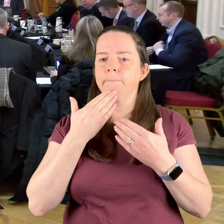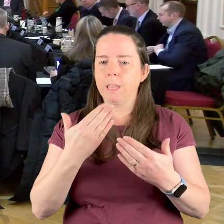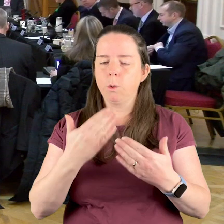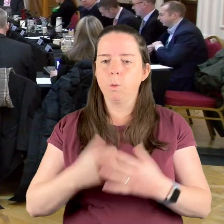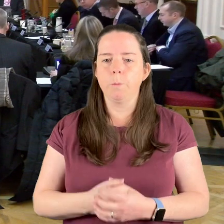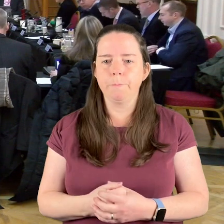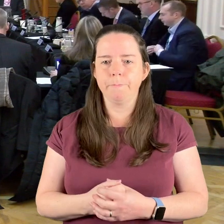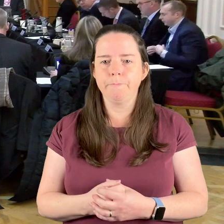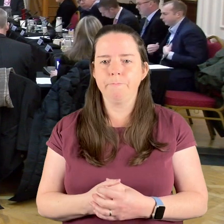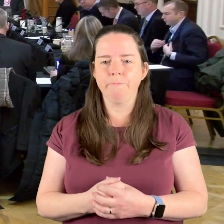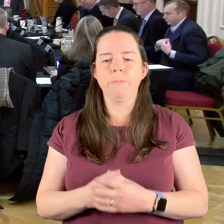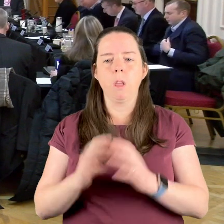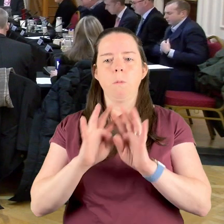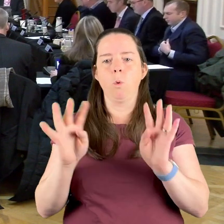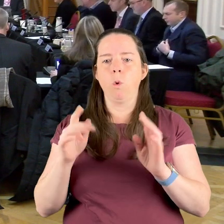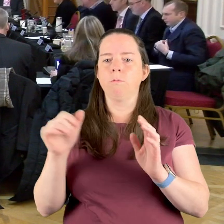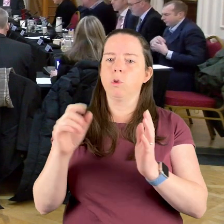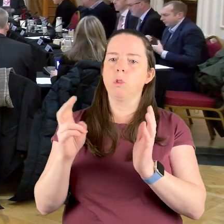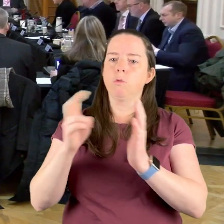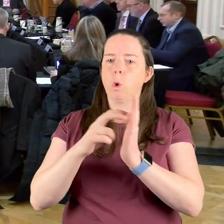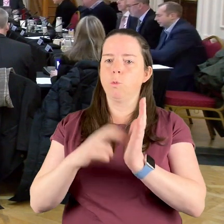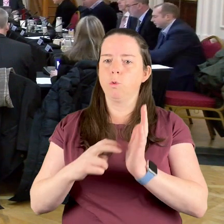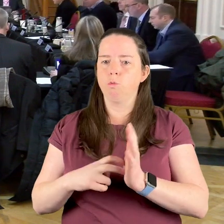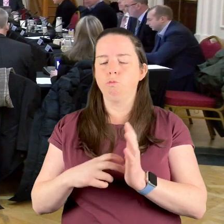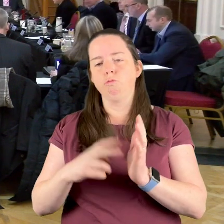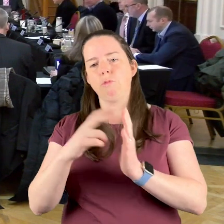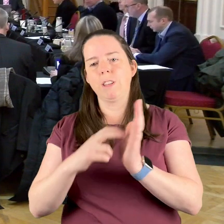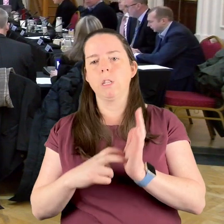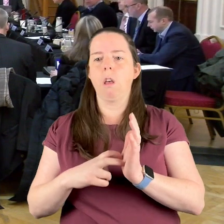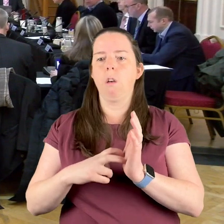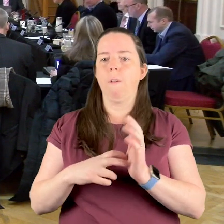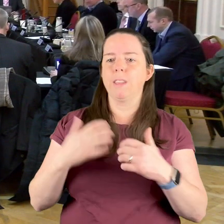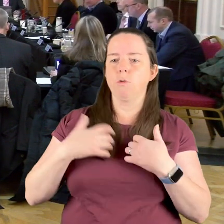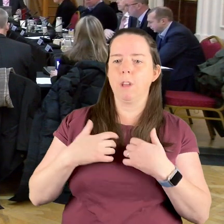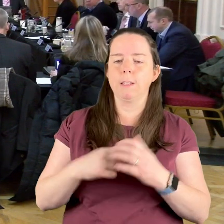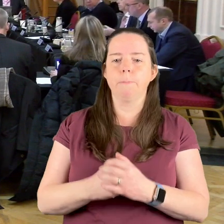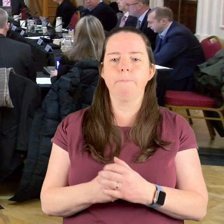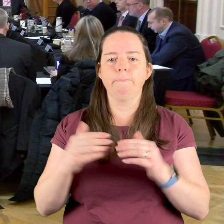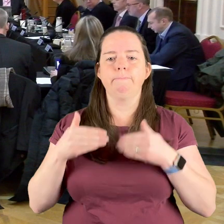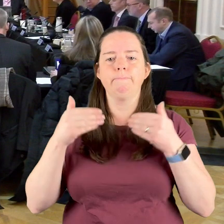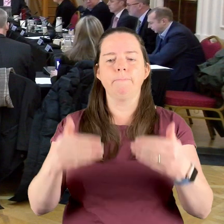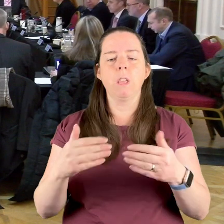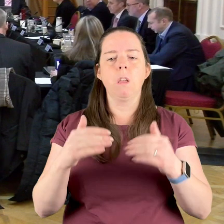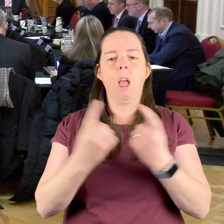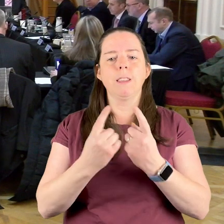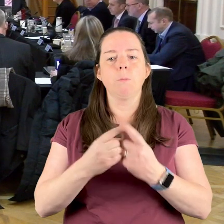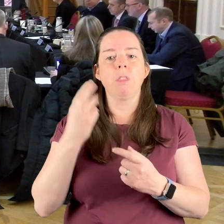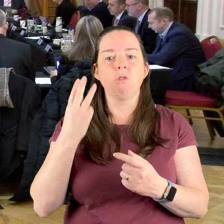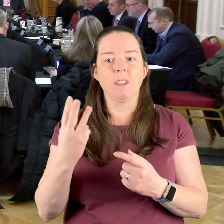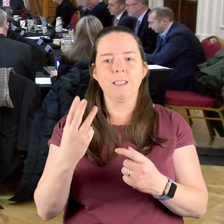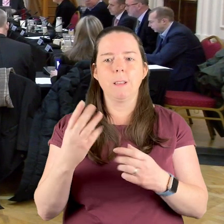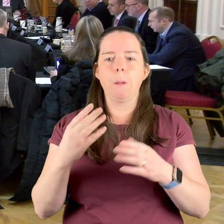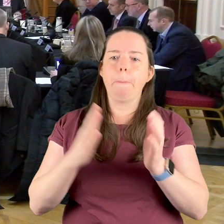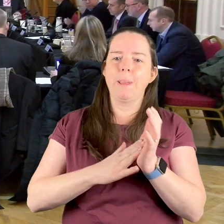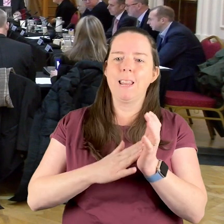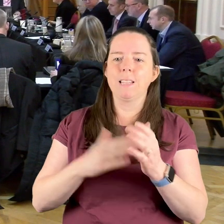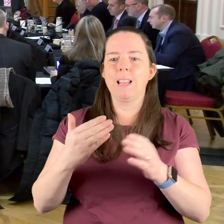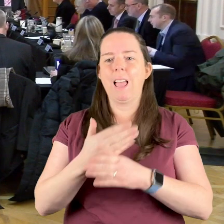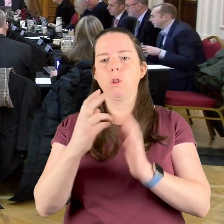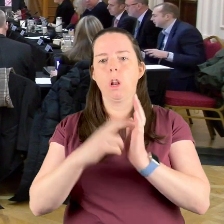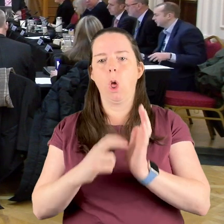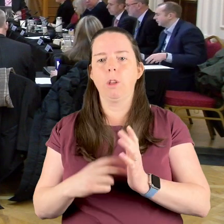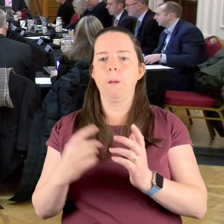Thank you. The board should note the register of interest. Moving on to item three, minutes, action log, and matters